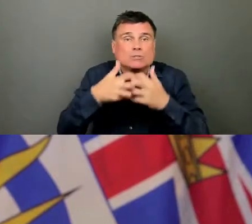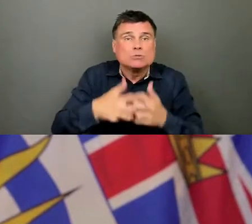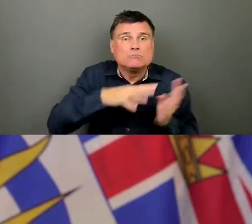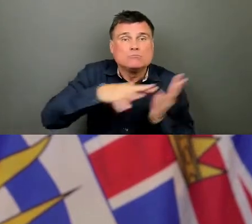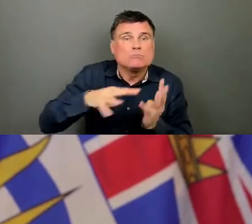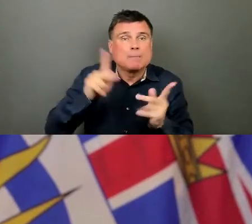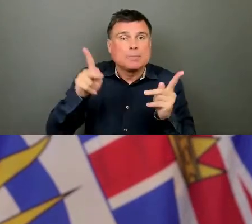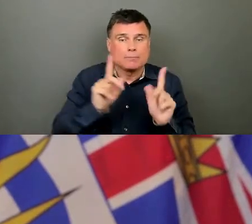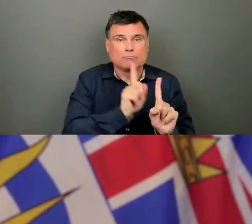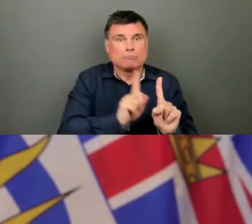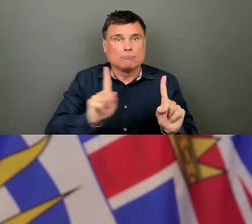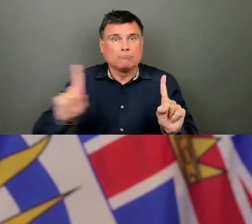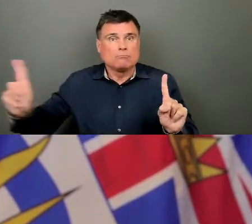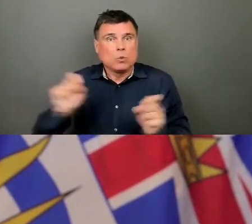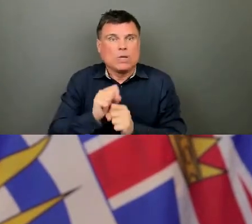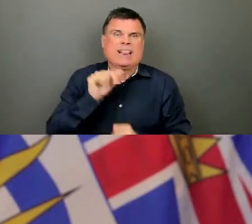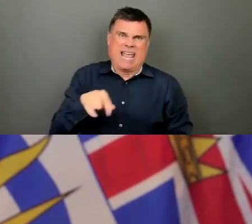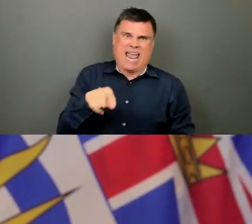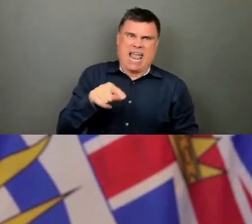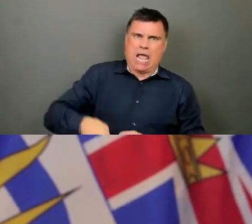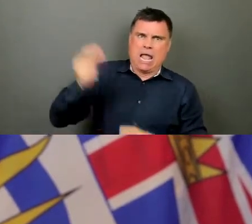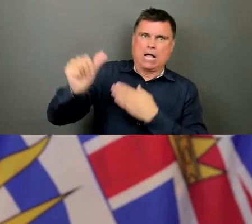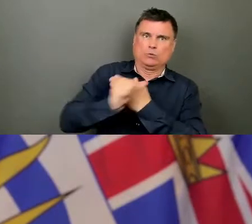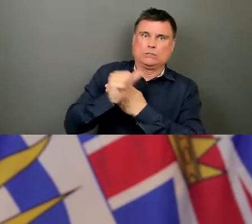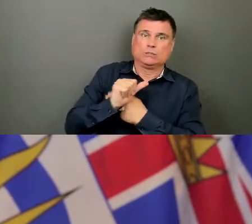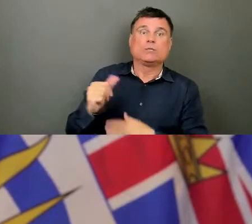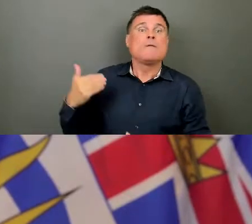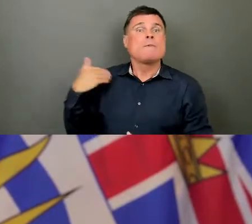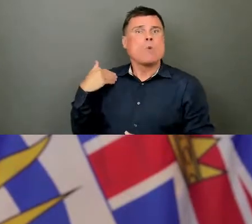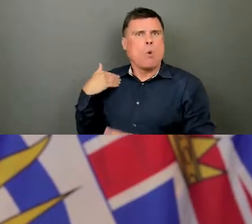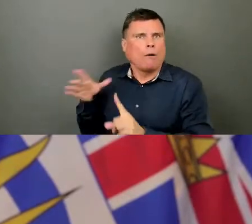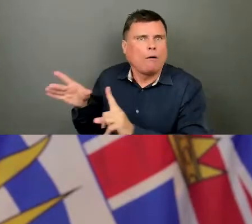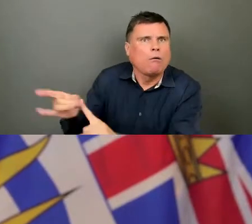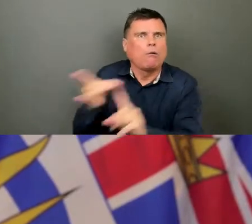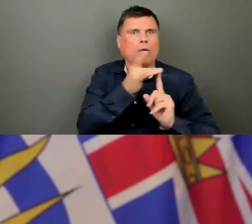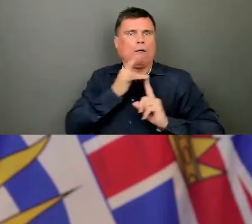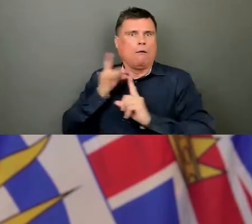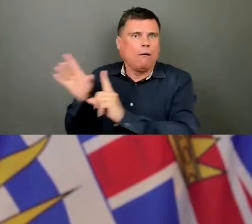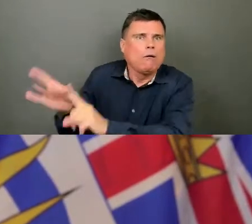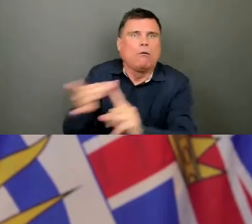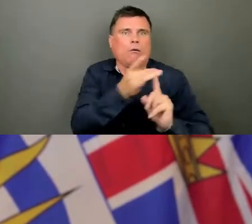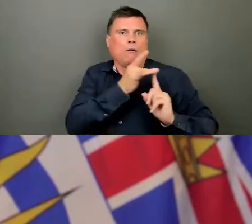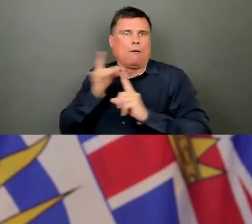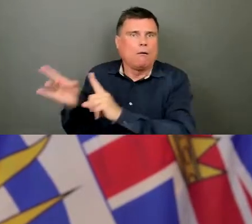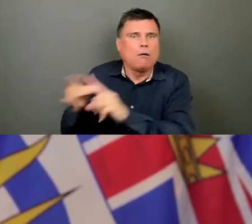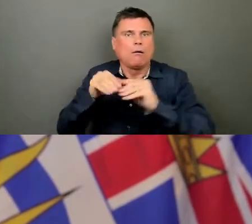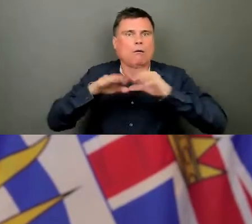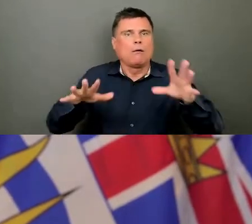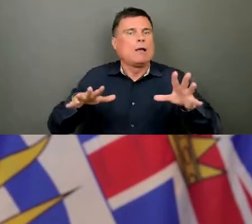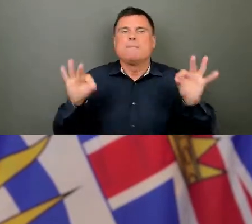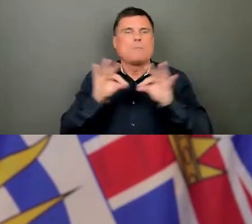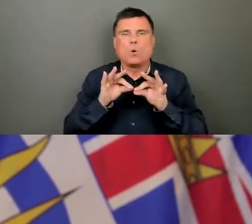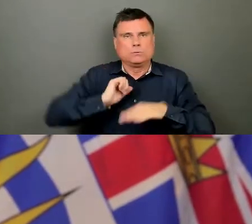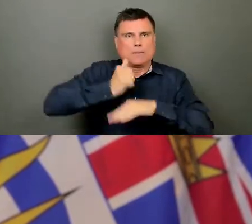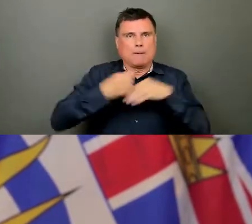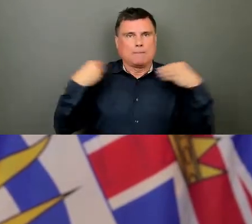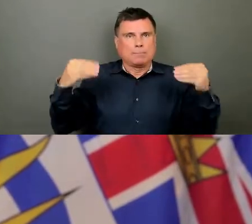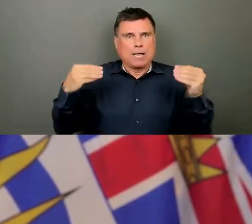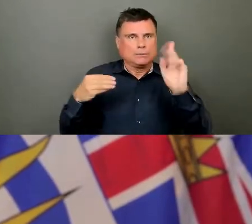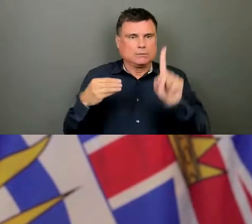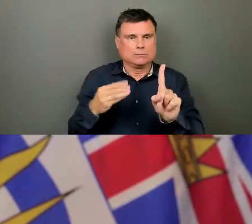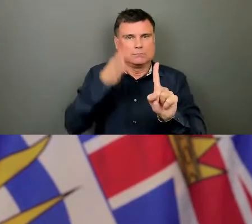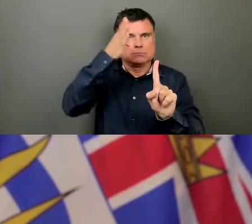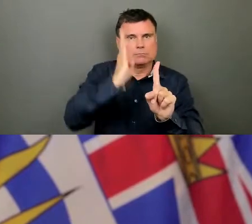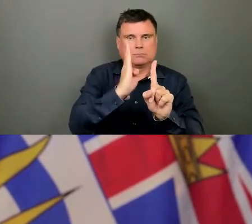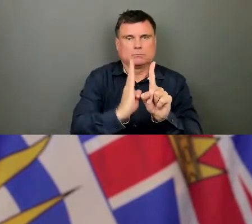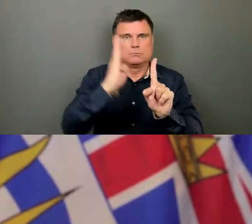of different measures, and we see that they are working. Some of them are ventilation, it's about barriers, it's about immunization of people